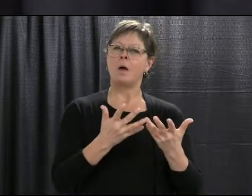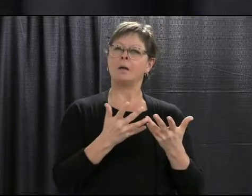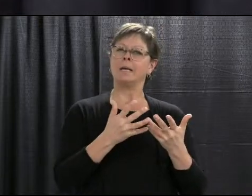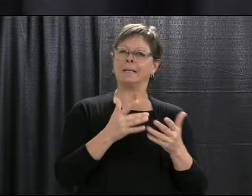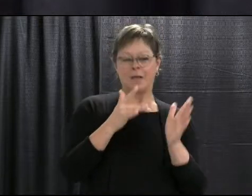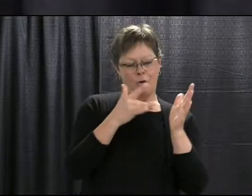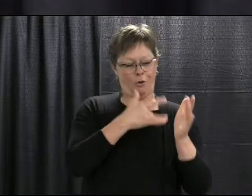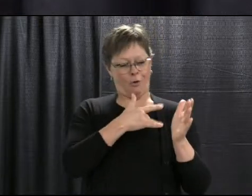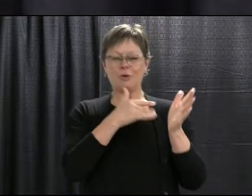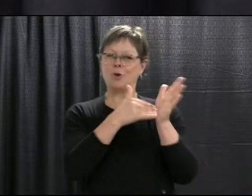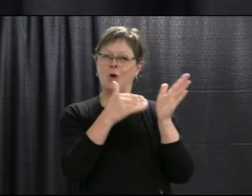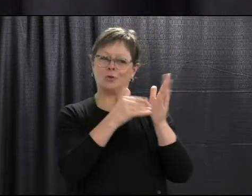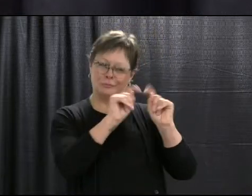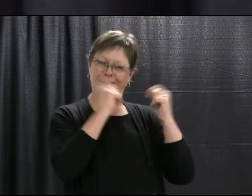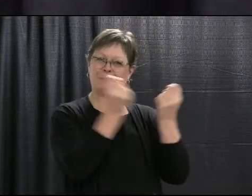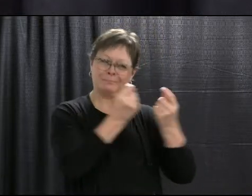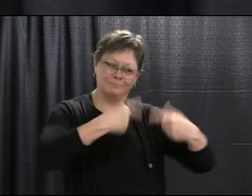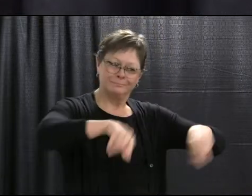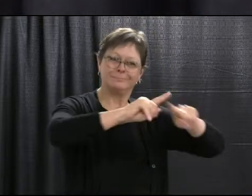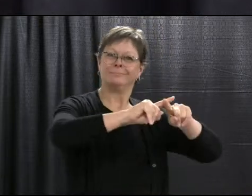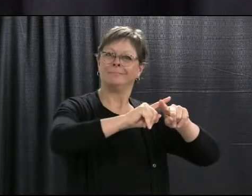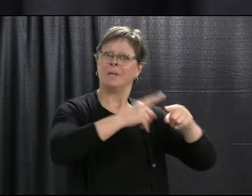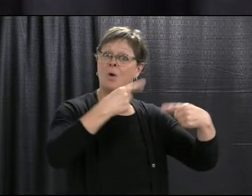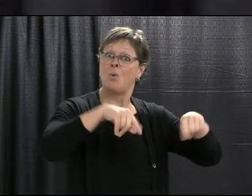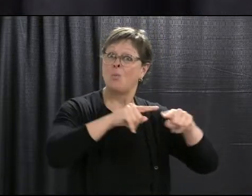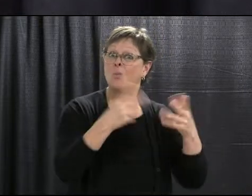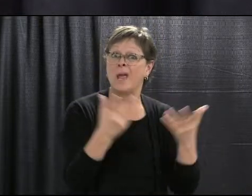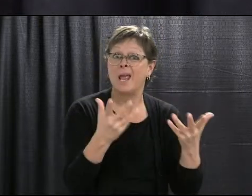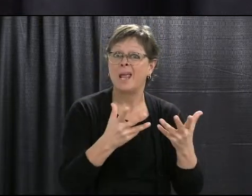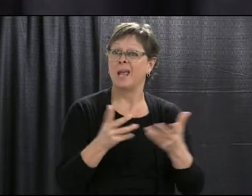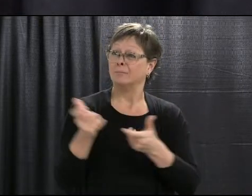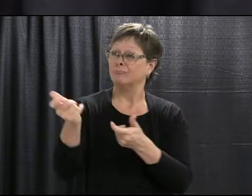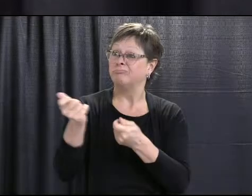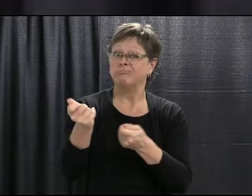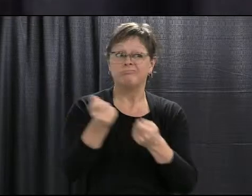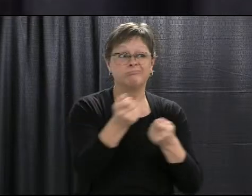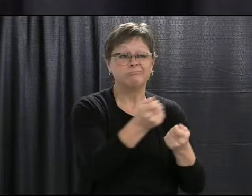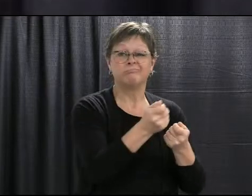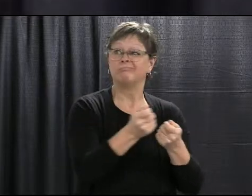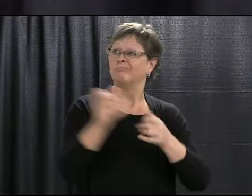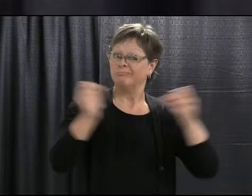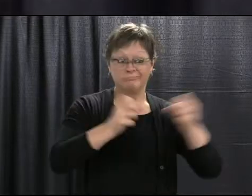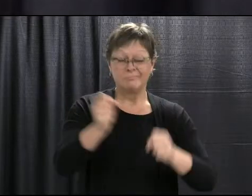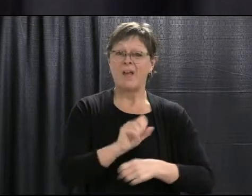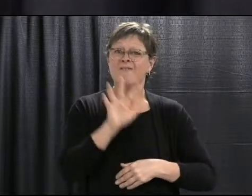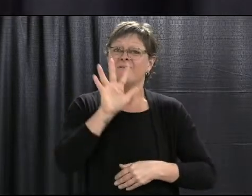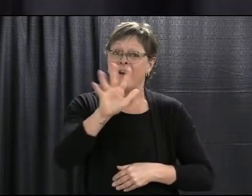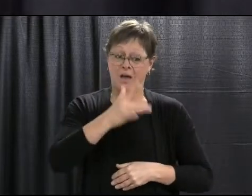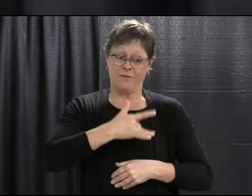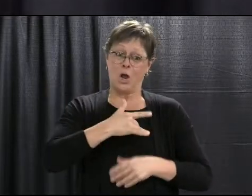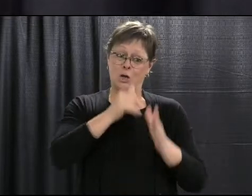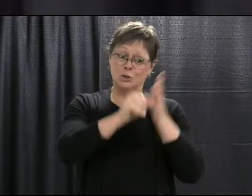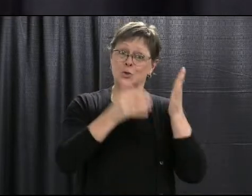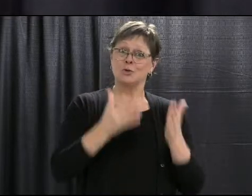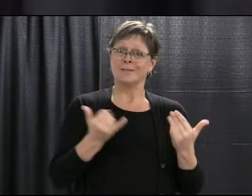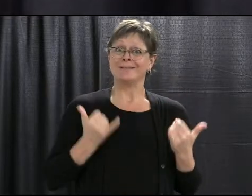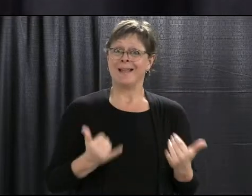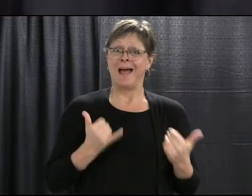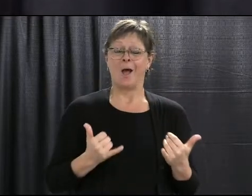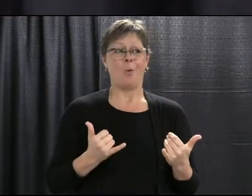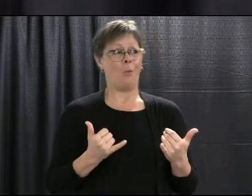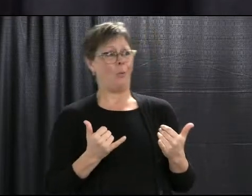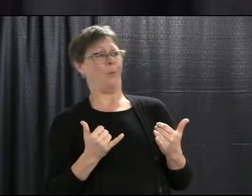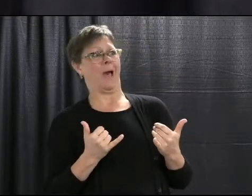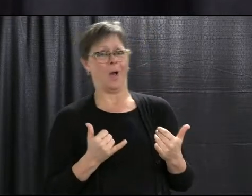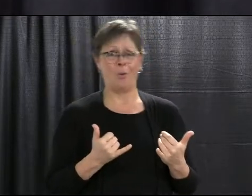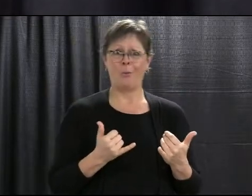that we have recruited a full complement. In fact, beyond a full complement, we have 5 cardiac surgeons operating on our teams now, which is more than in the